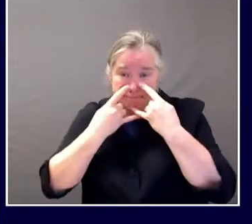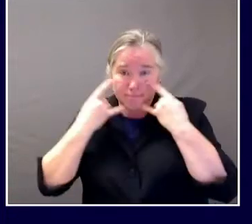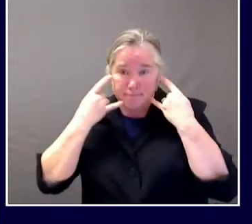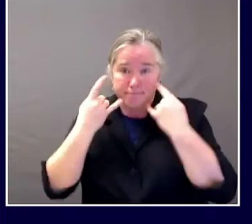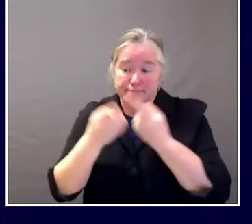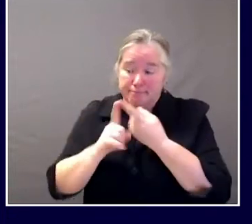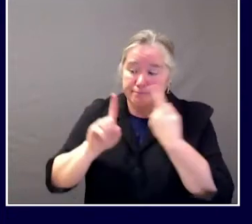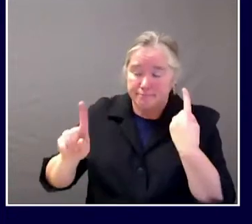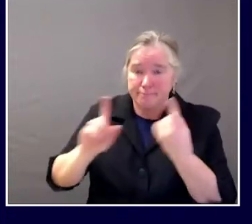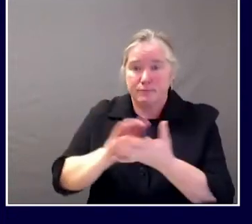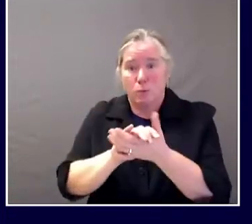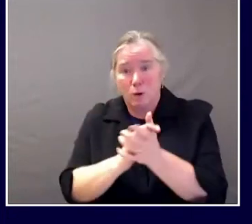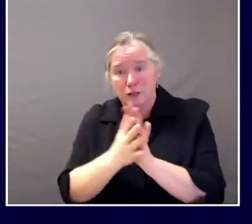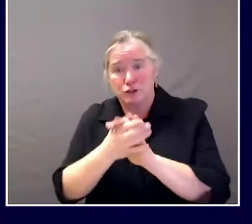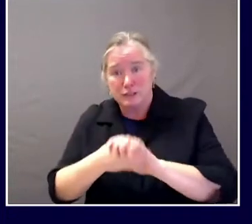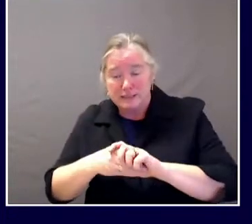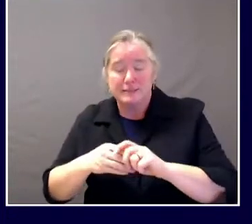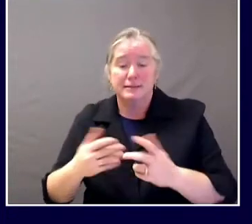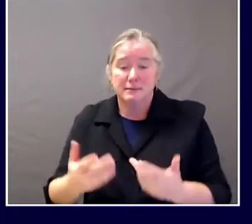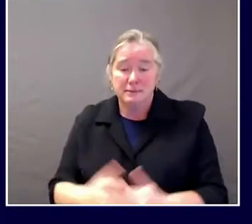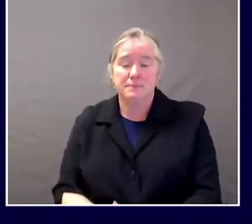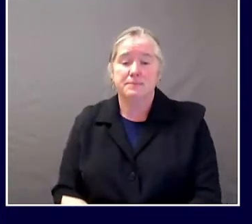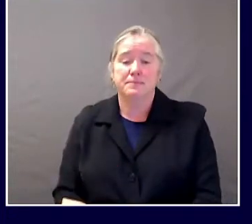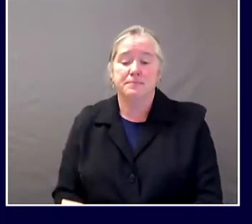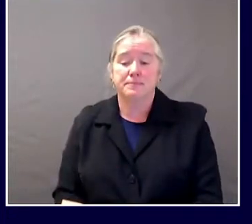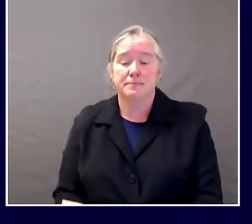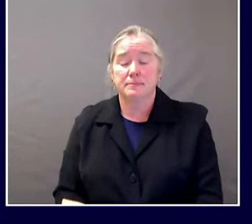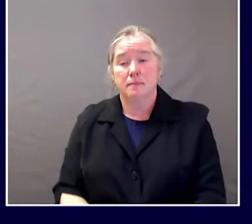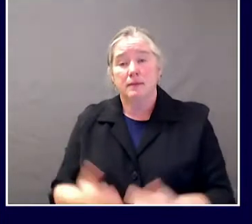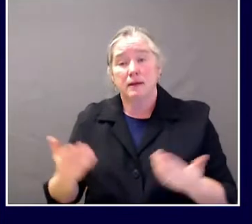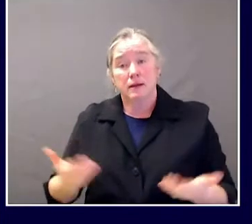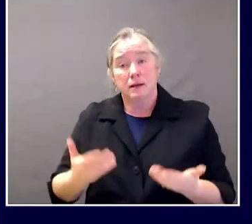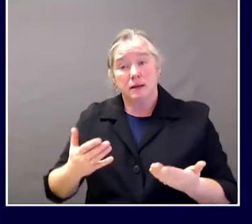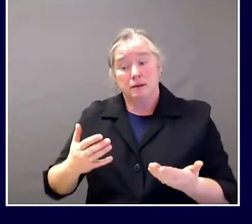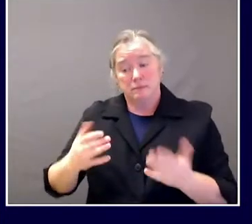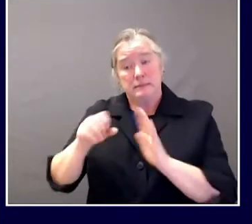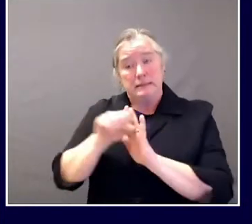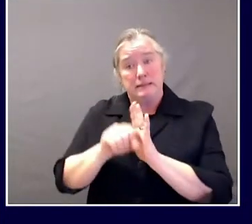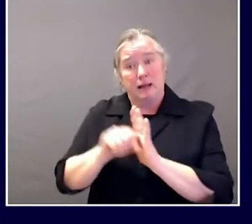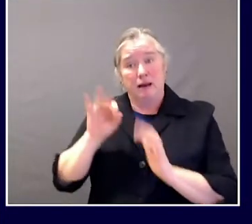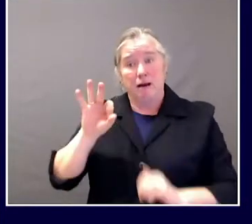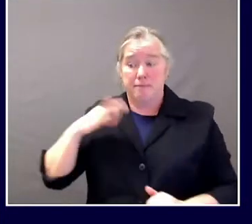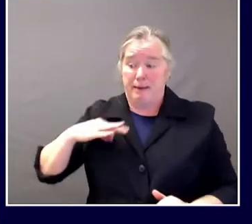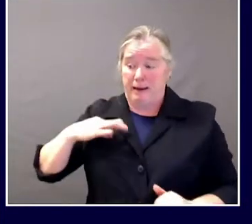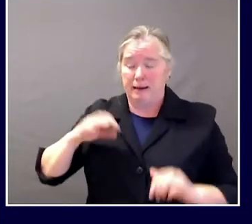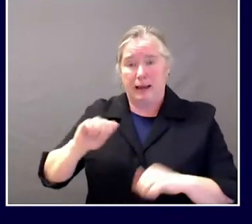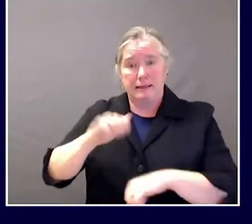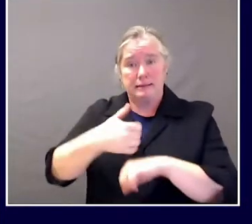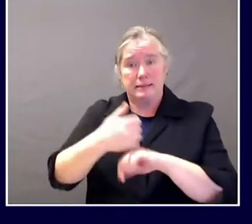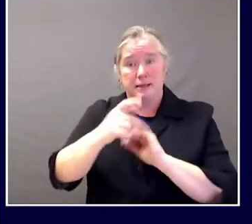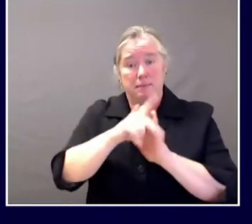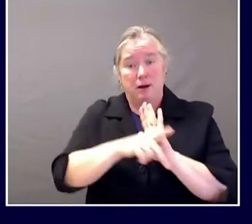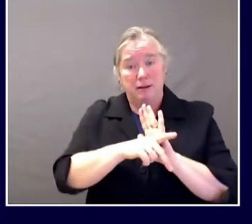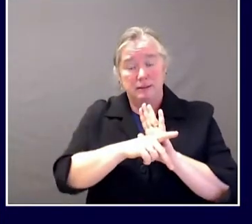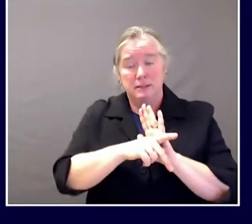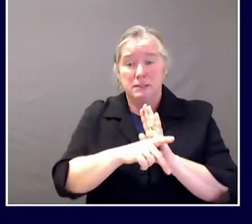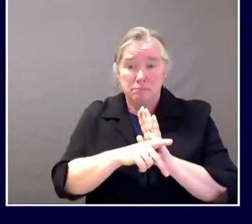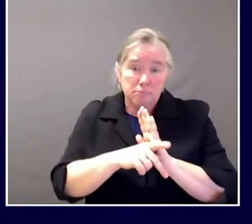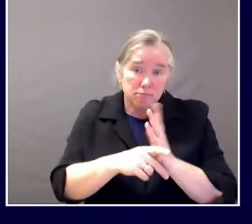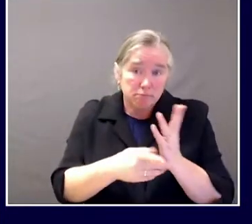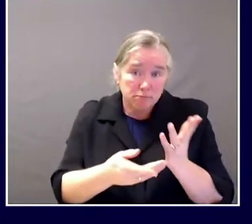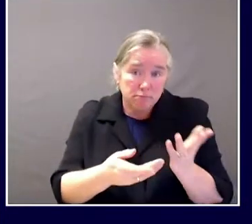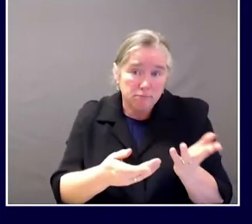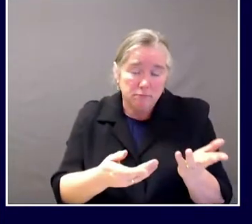that all of us can pull. We at the state can do things from a policy perspective, but the vast majority of the